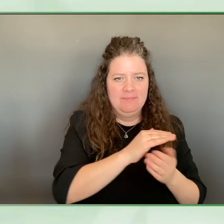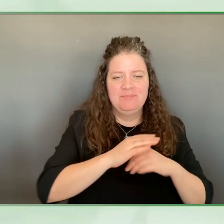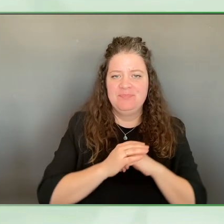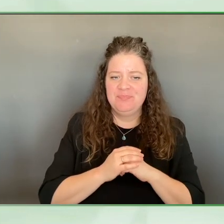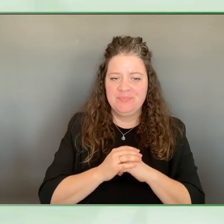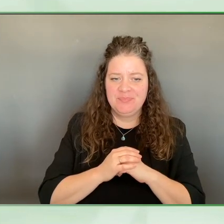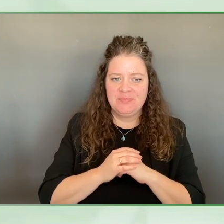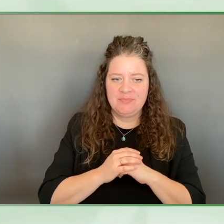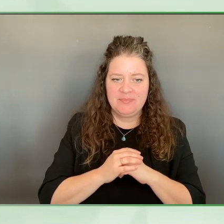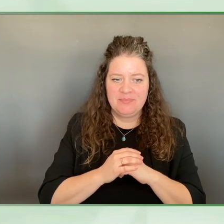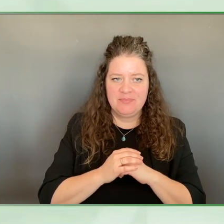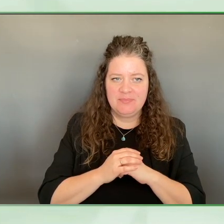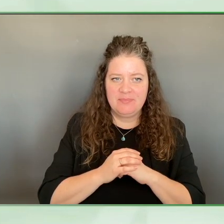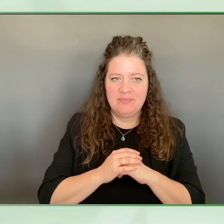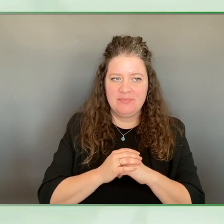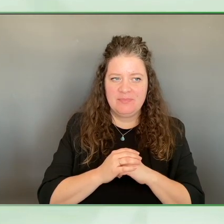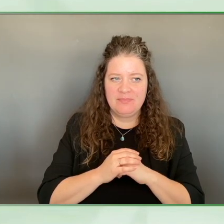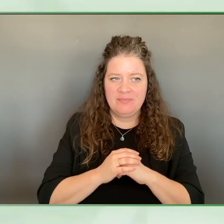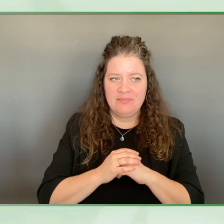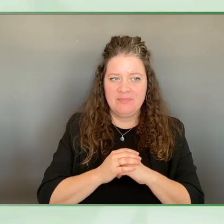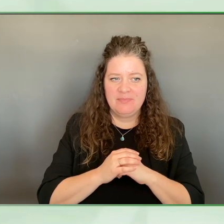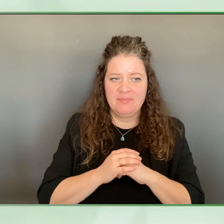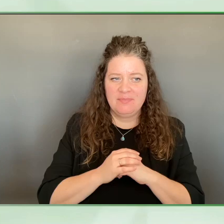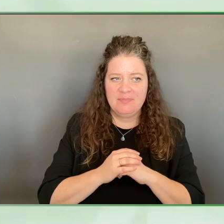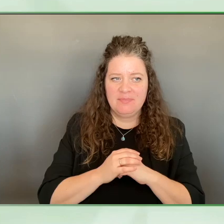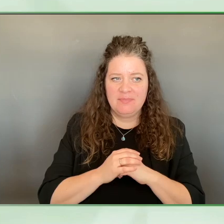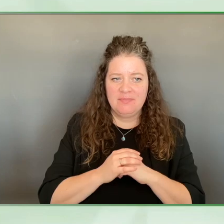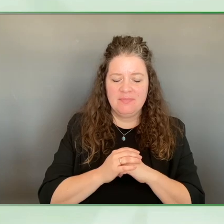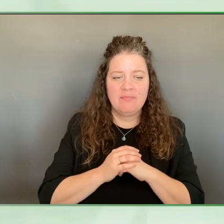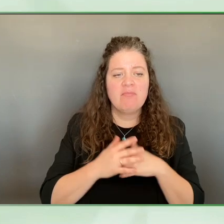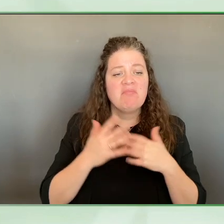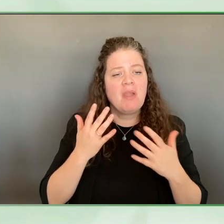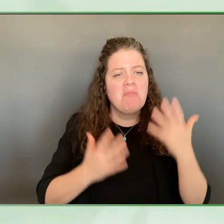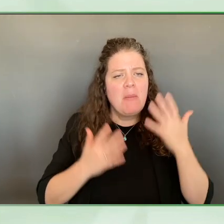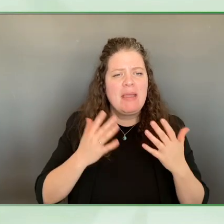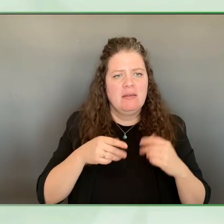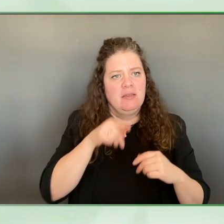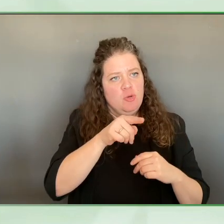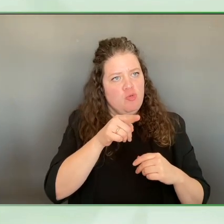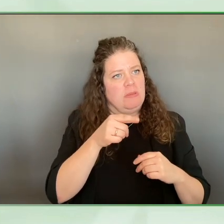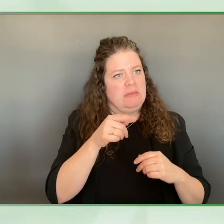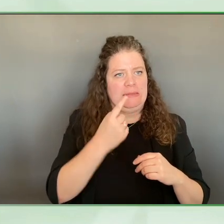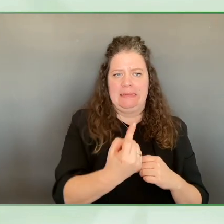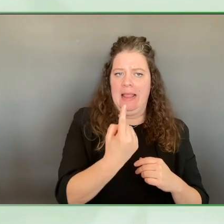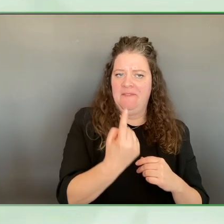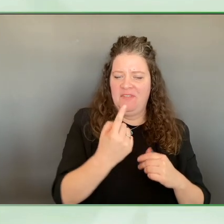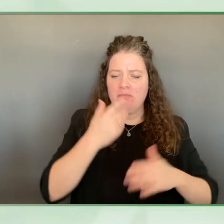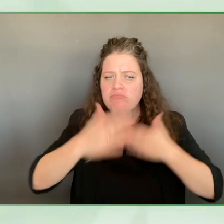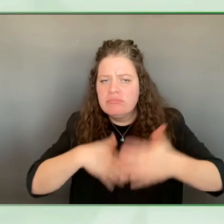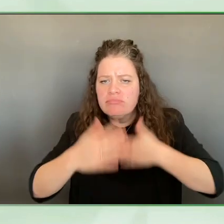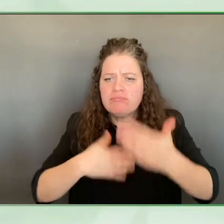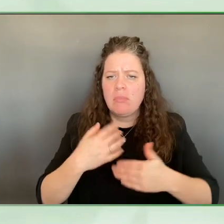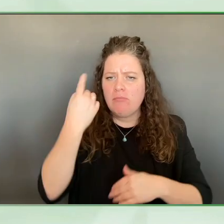Maybe especially, some memorable fails you've had in that area would be instructional